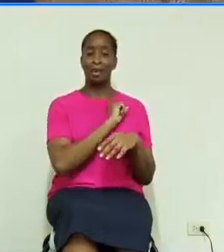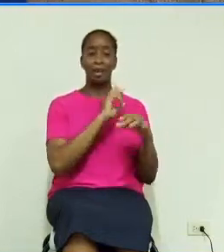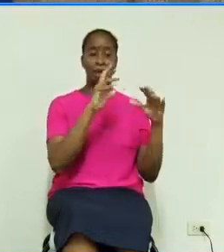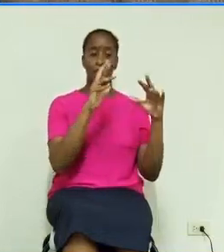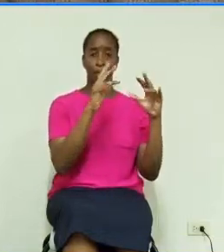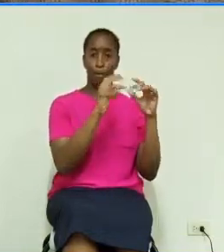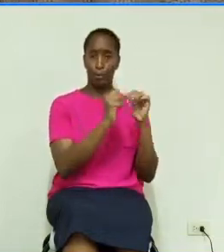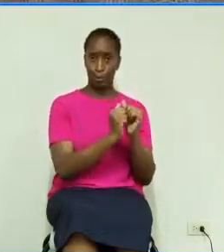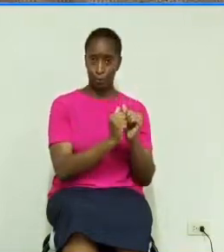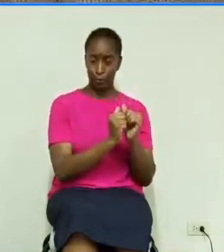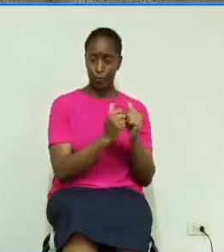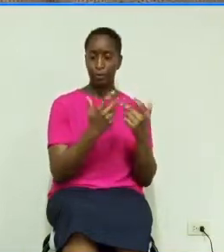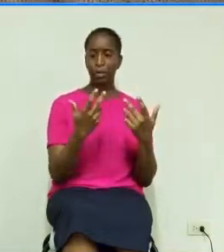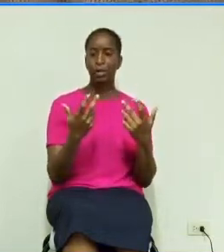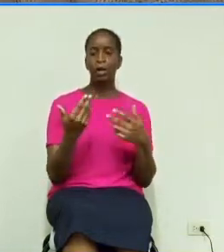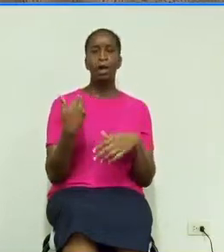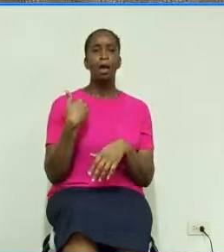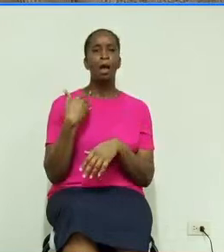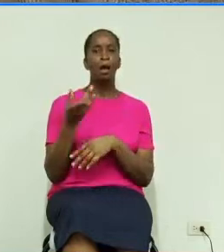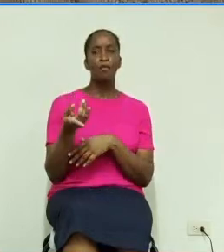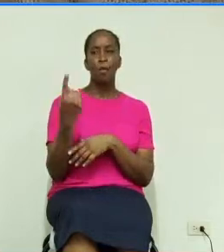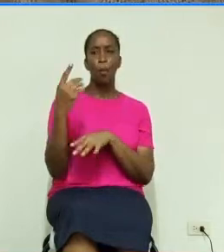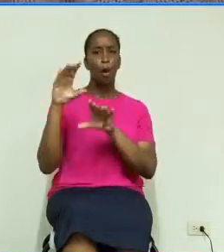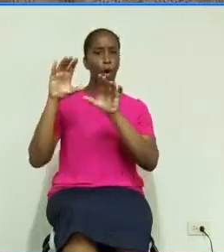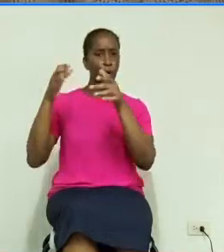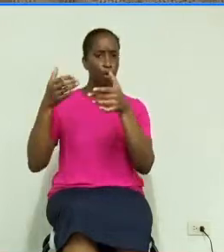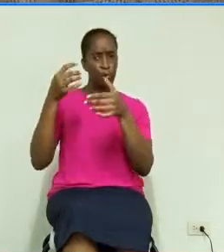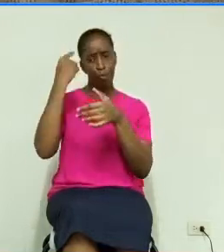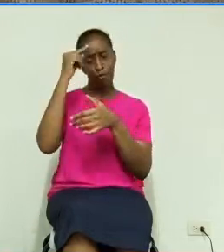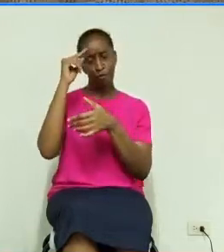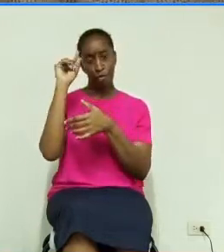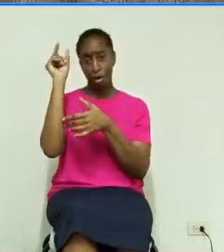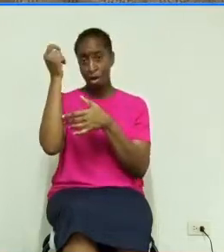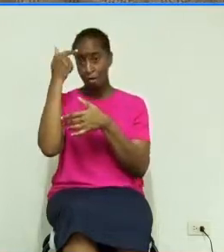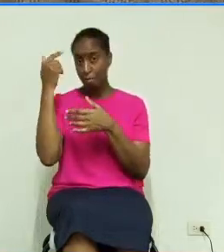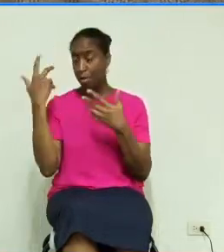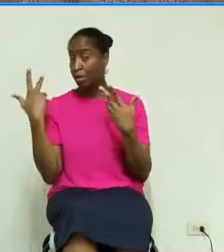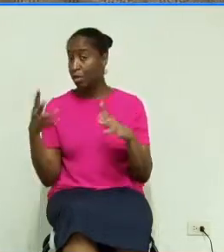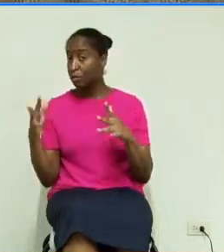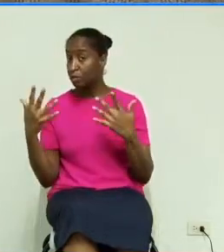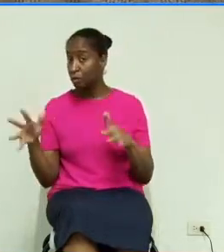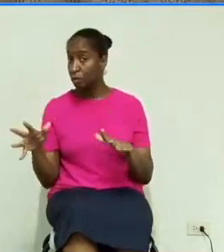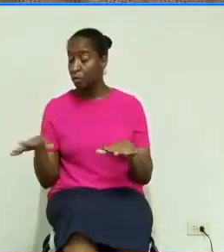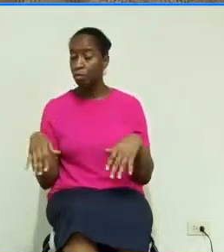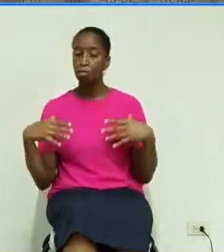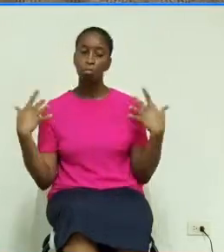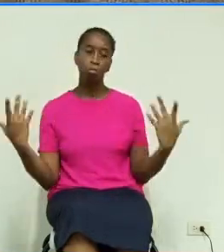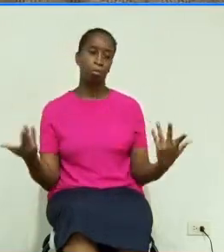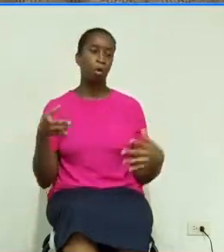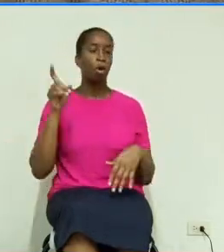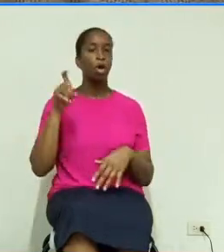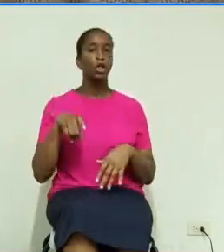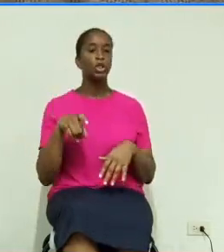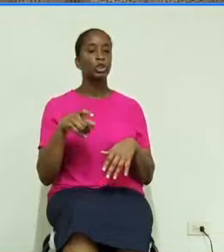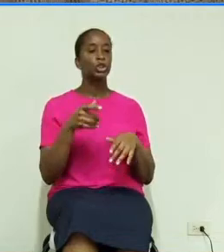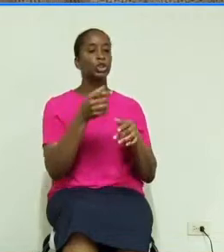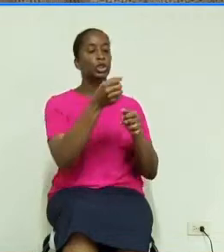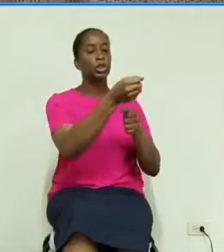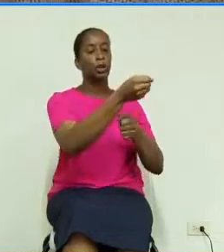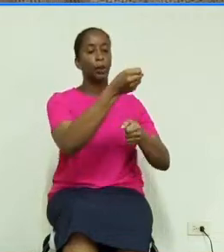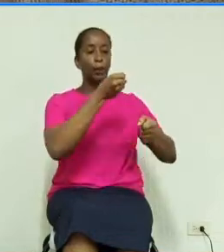be replaced? Replaced with what? I want to suggest that,